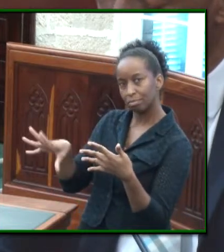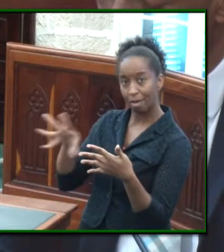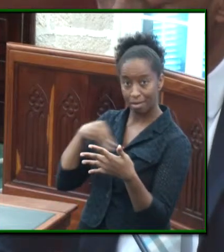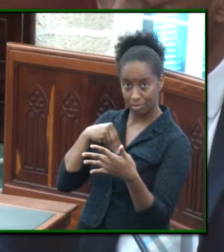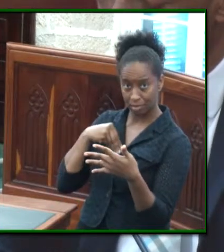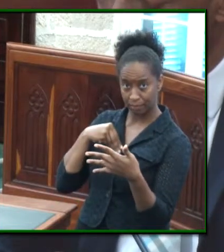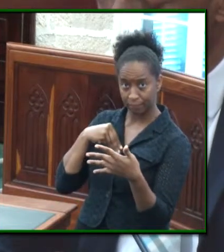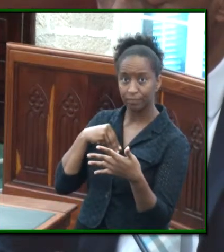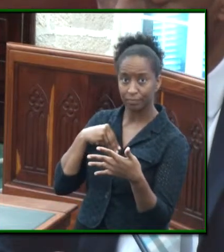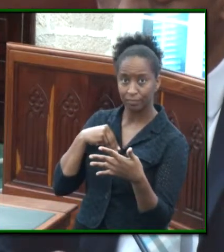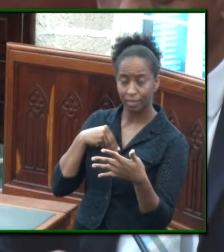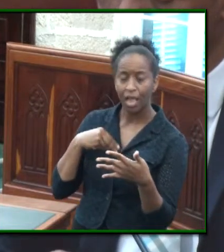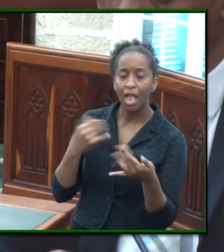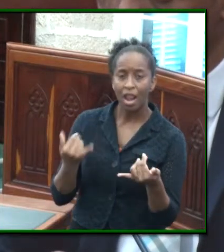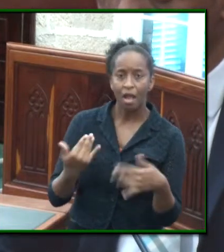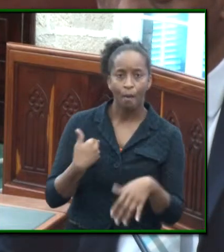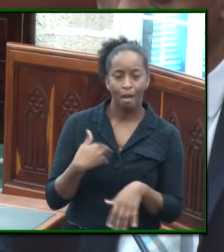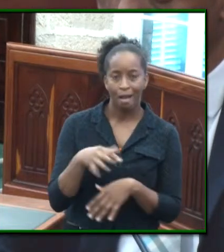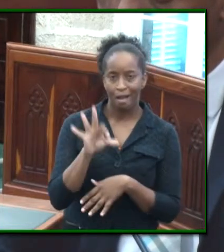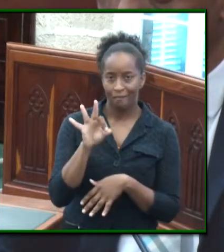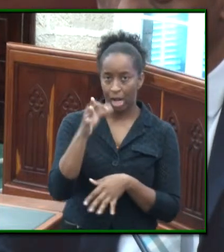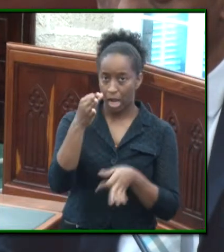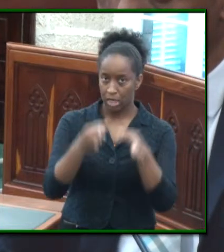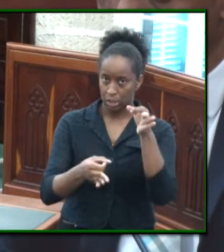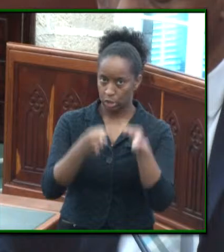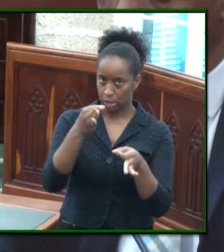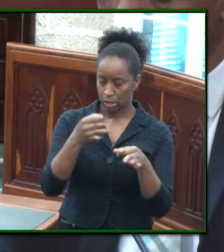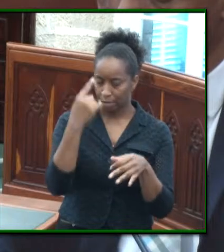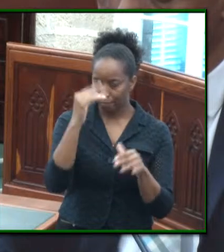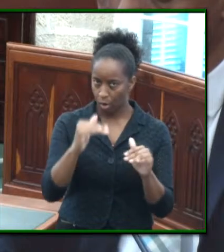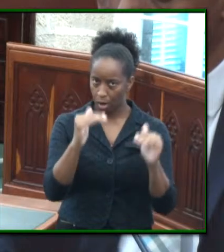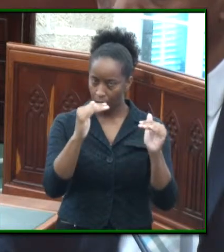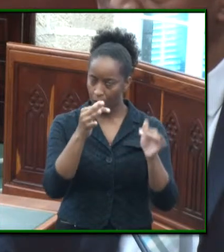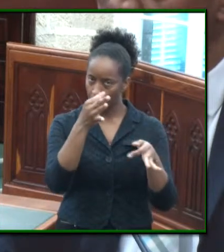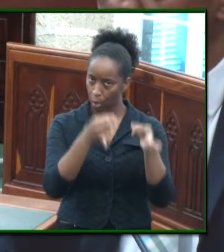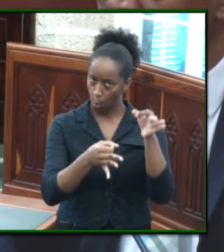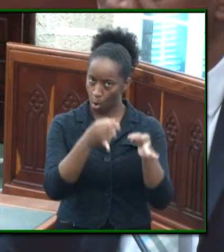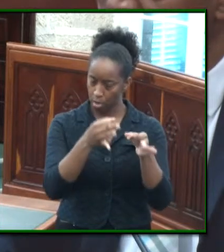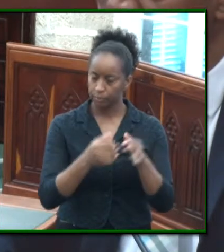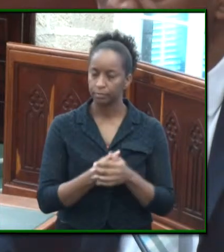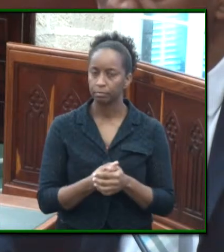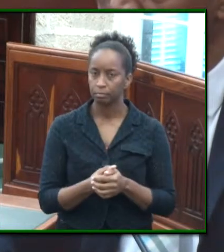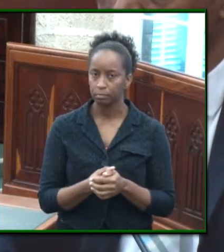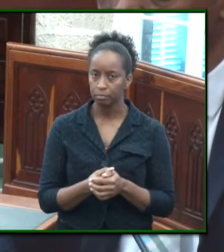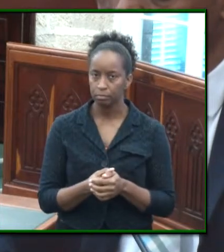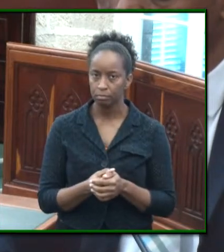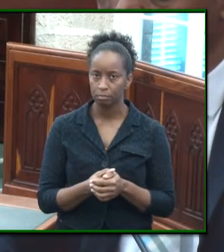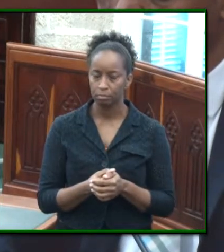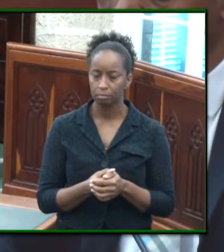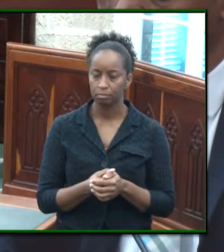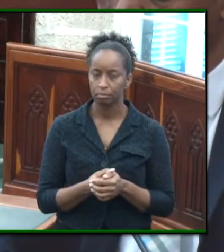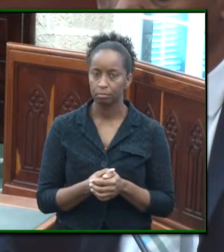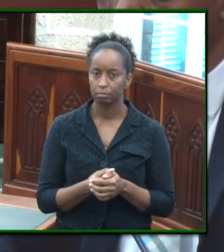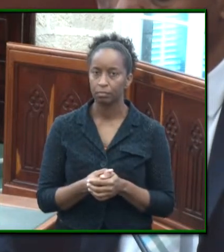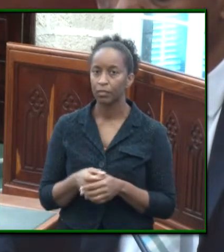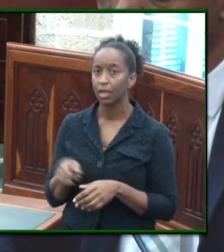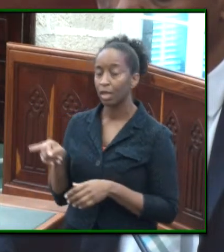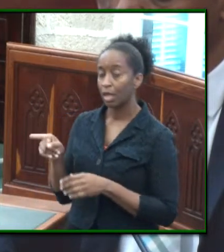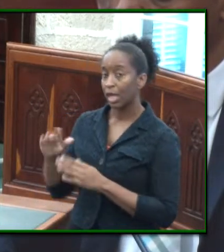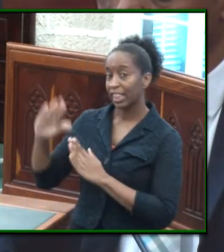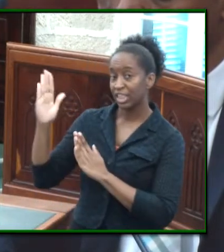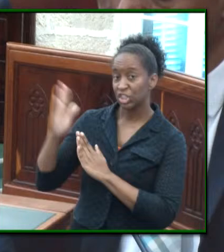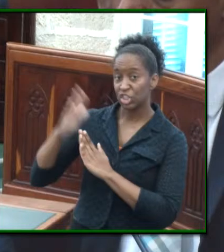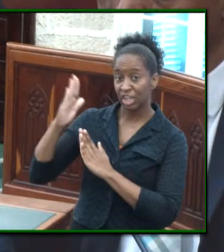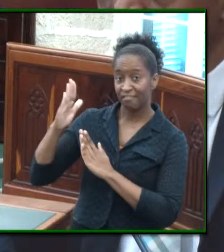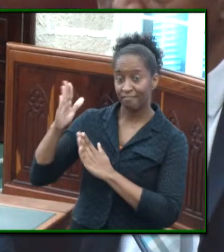Court, and the Chief Justice has indicated to me that he already has in mind how he will